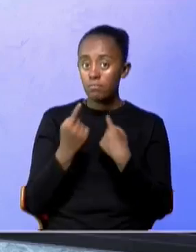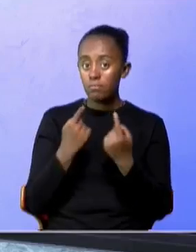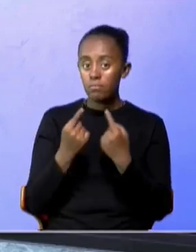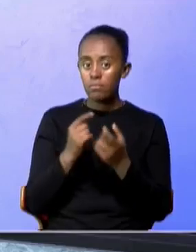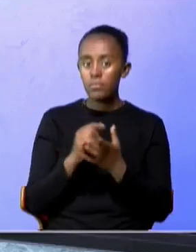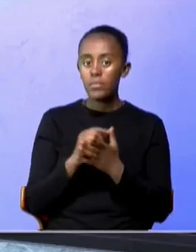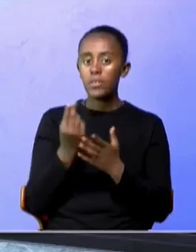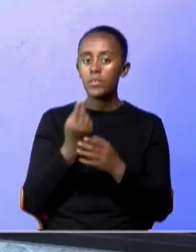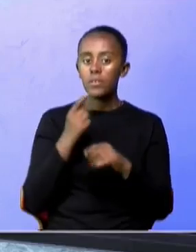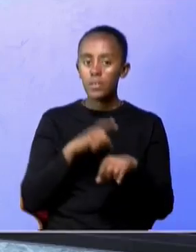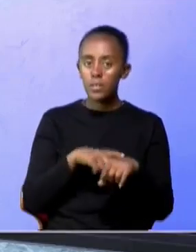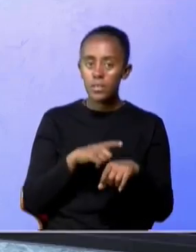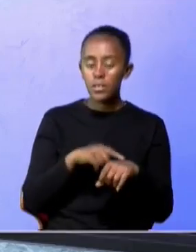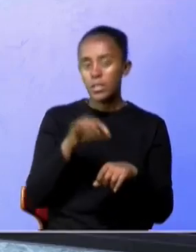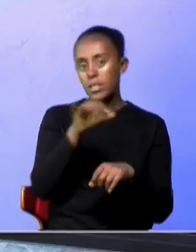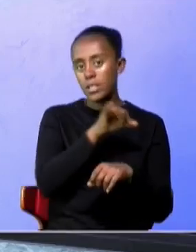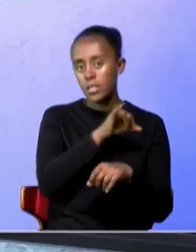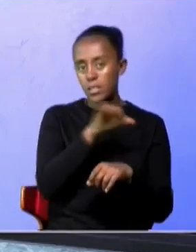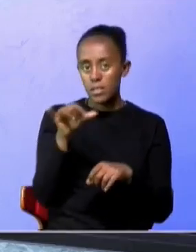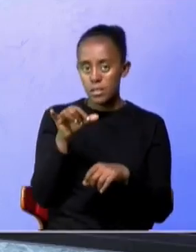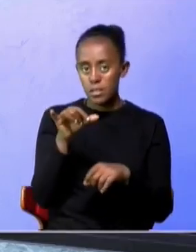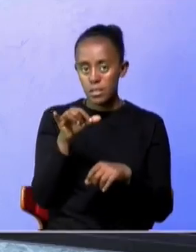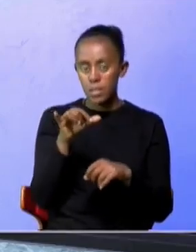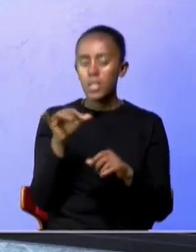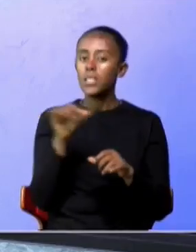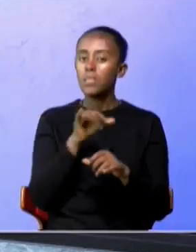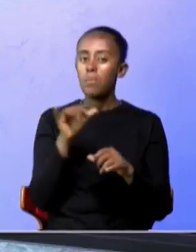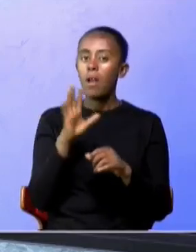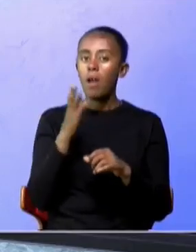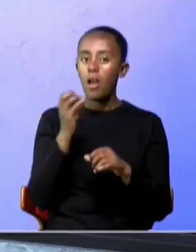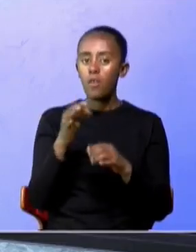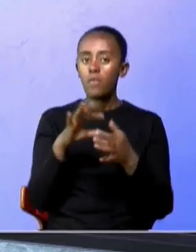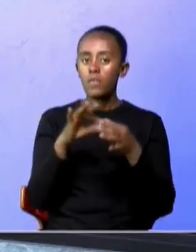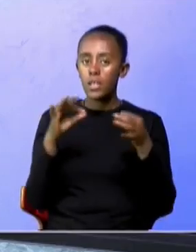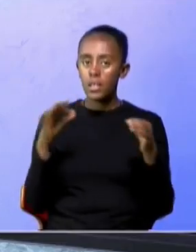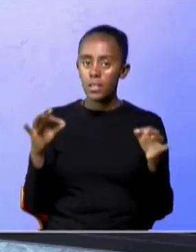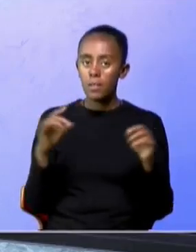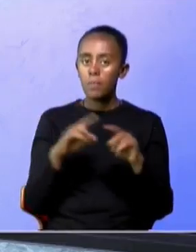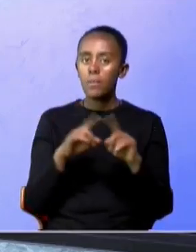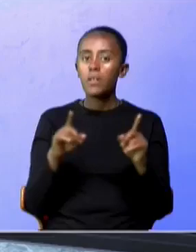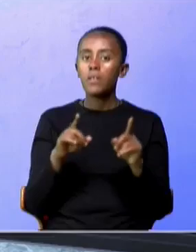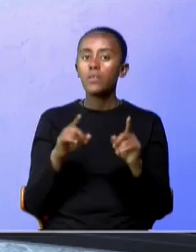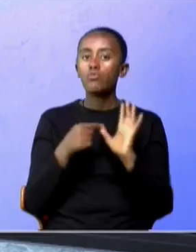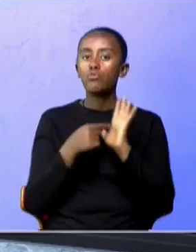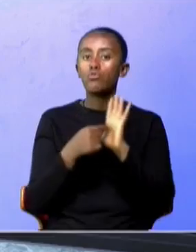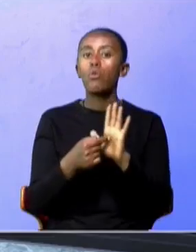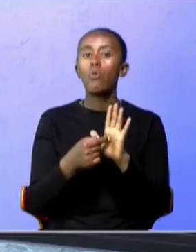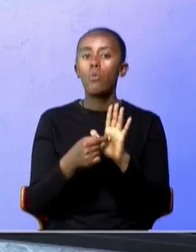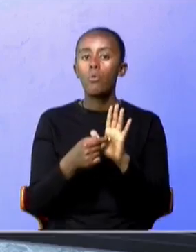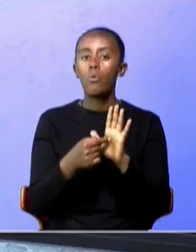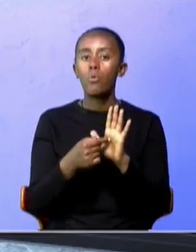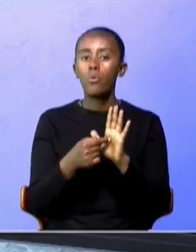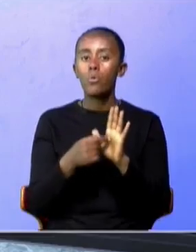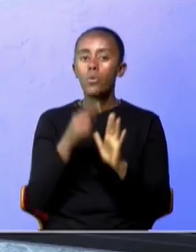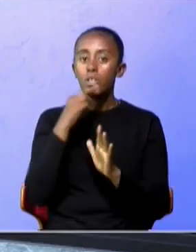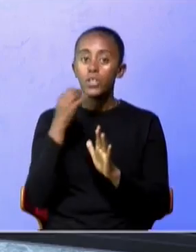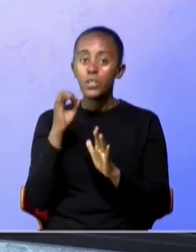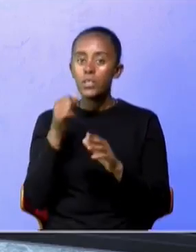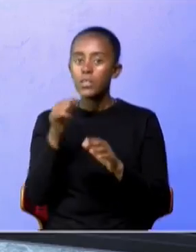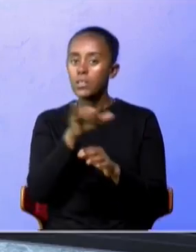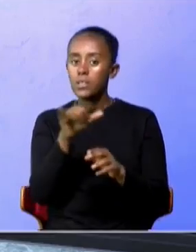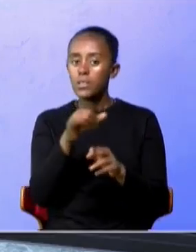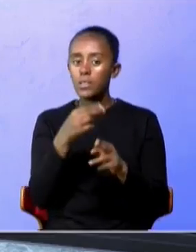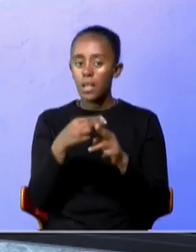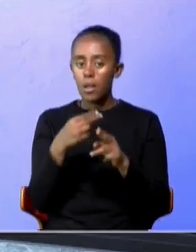we used the same or similar kind of sentence, but we used to show a gerund as a